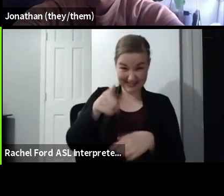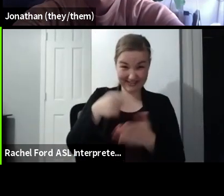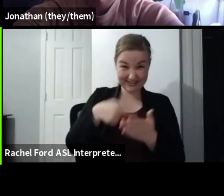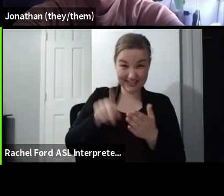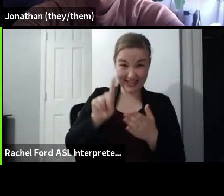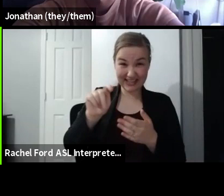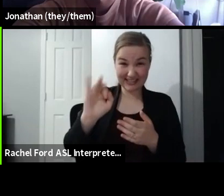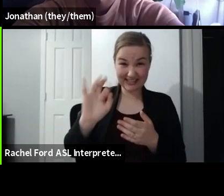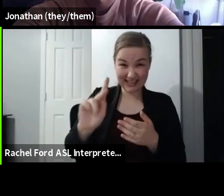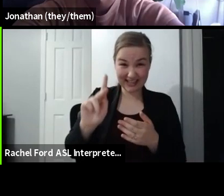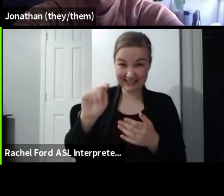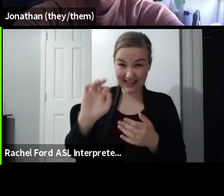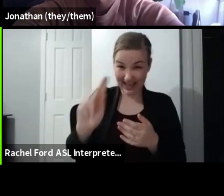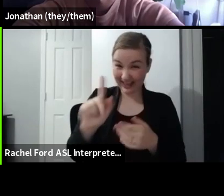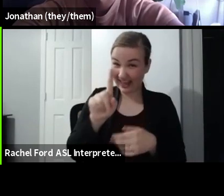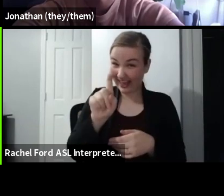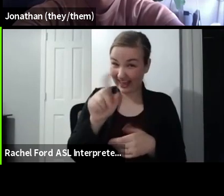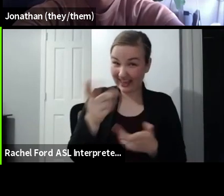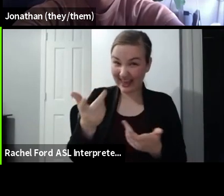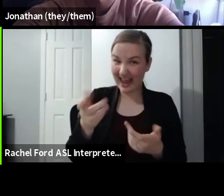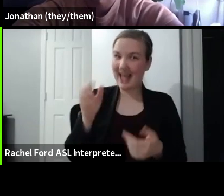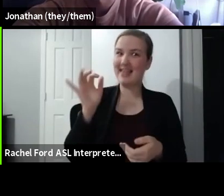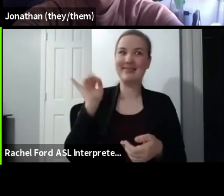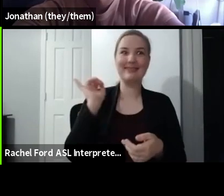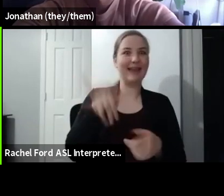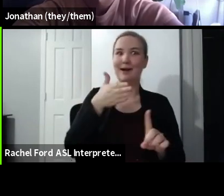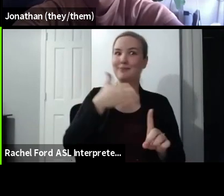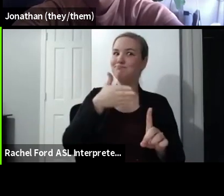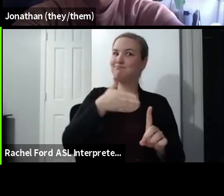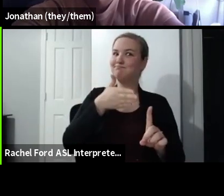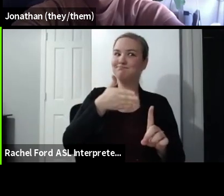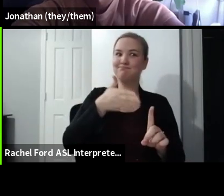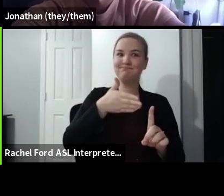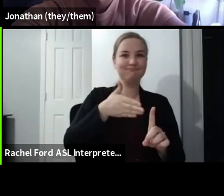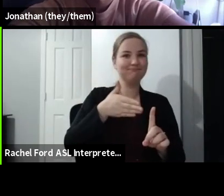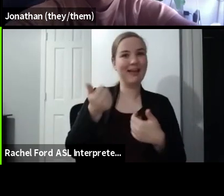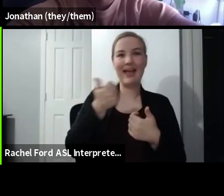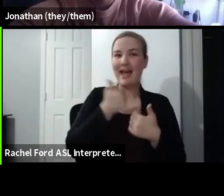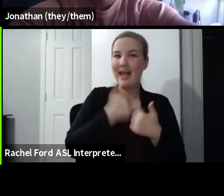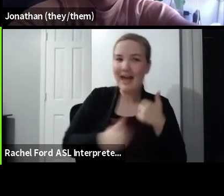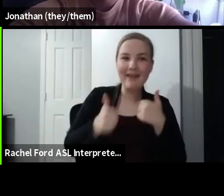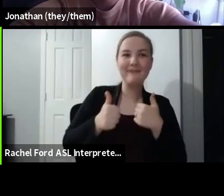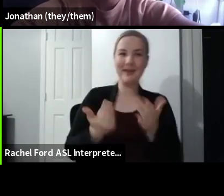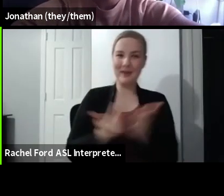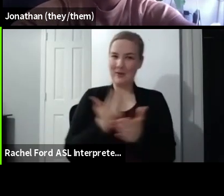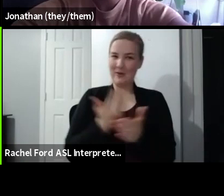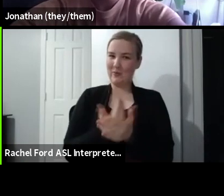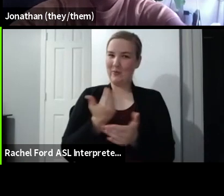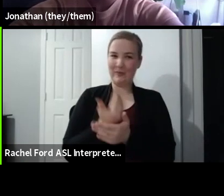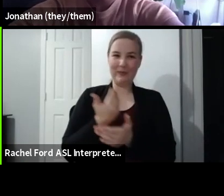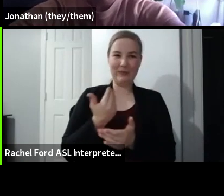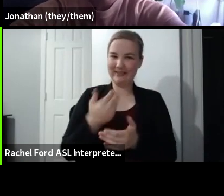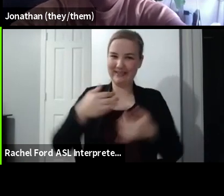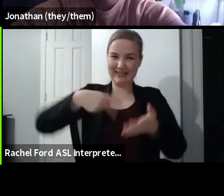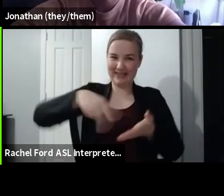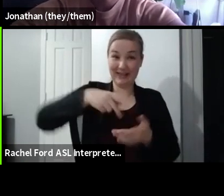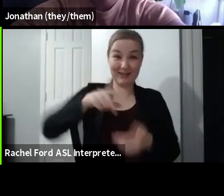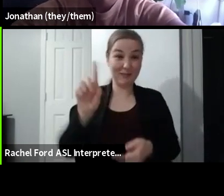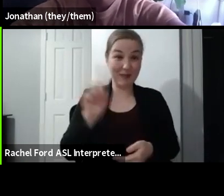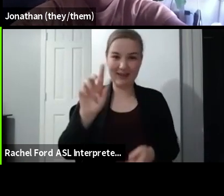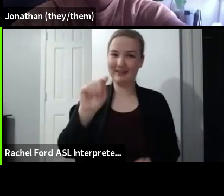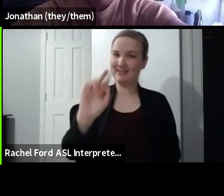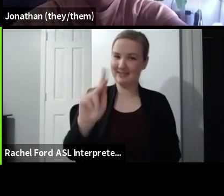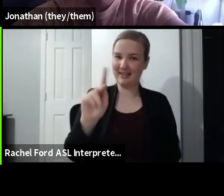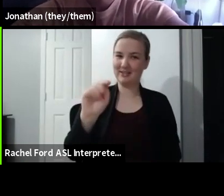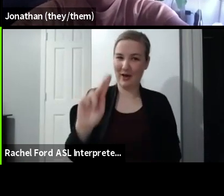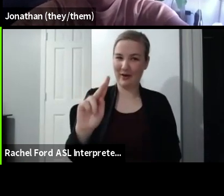I believe it or not, I'm not on TikTok. The most contemporary dances on TikTok. Video games also. I